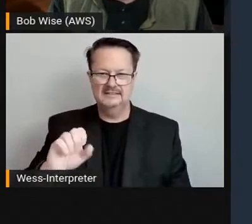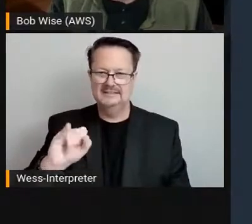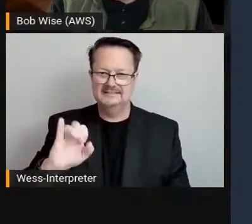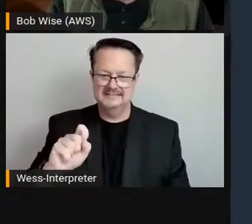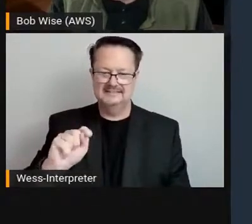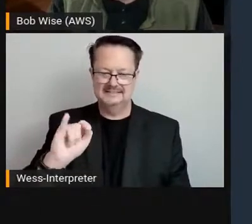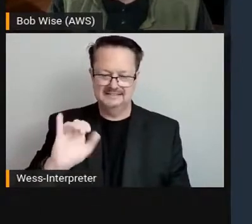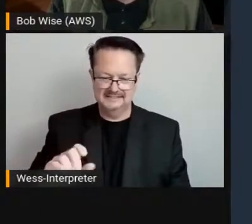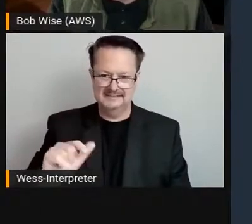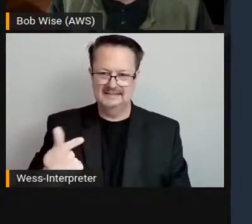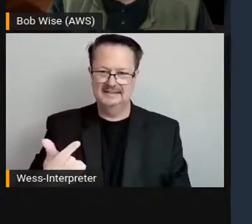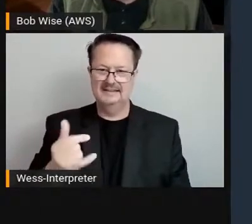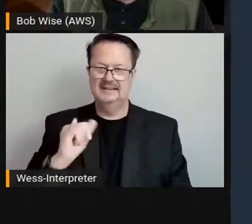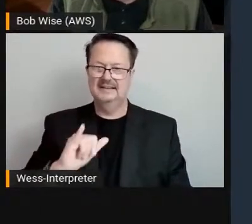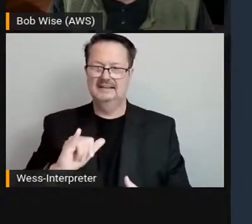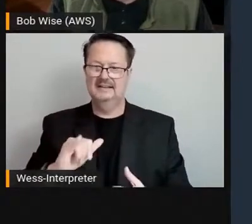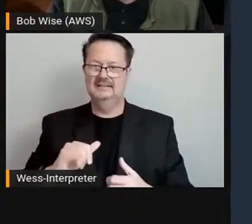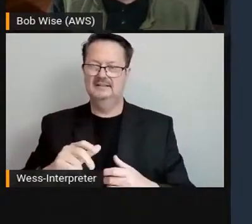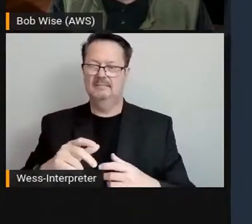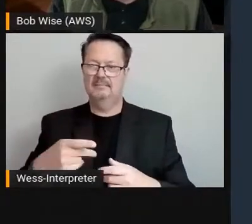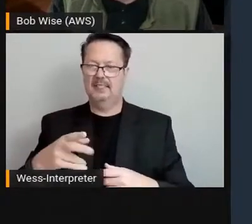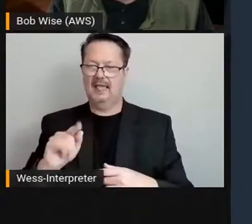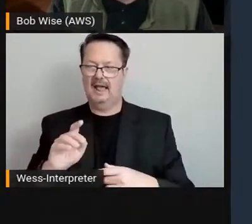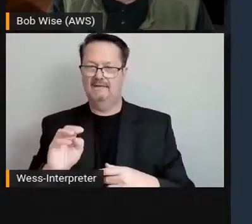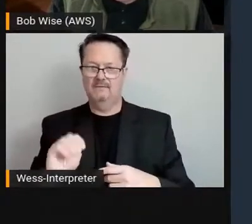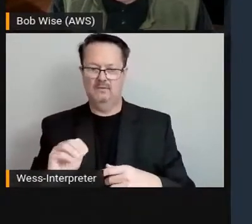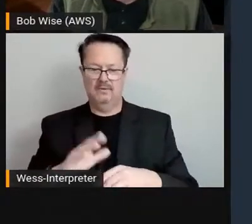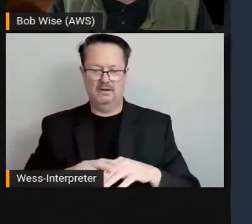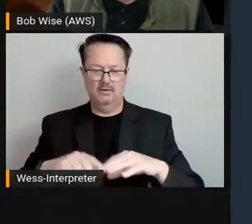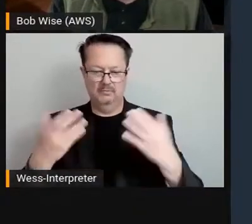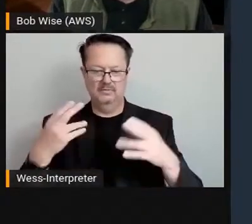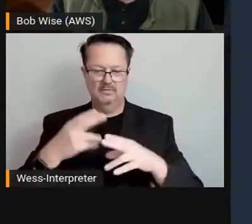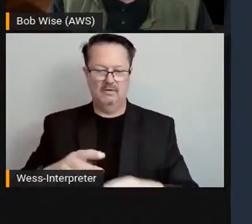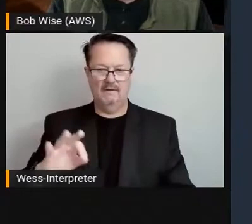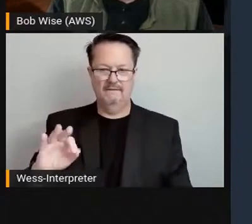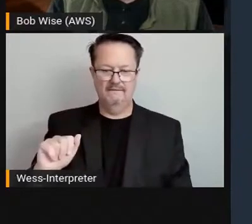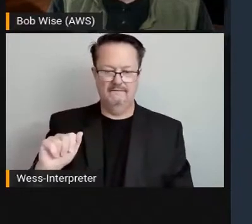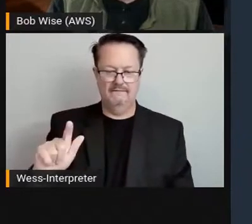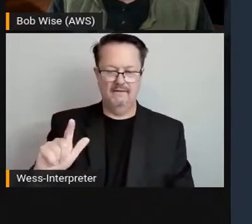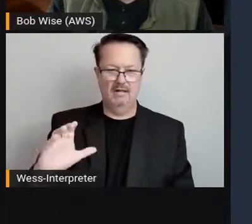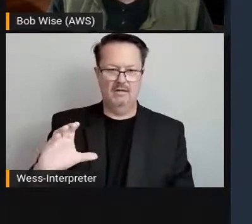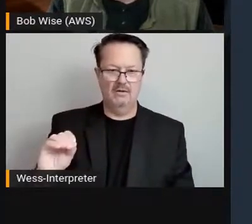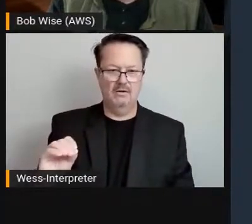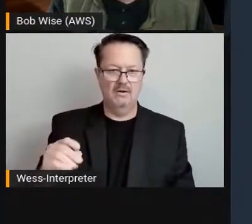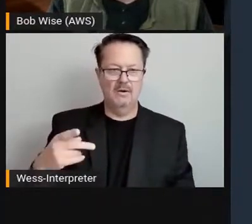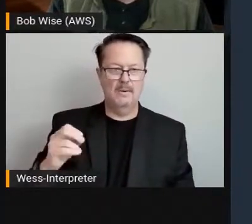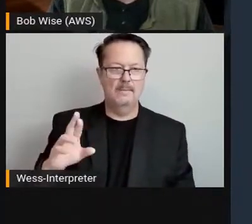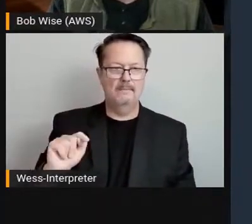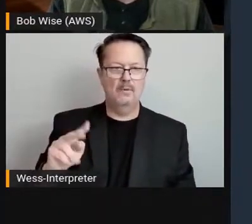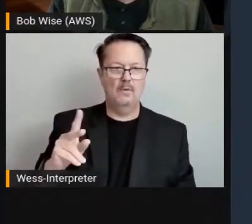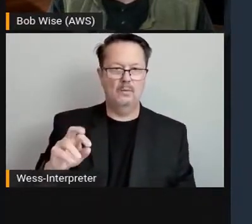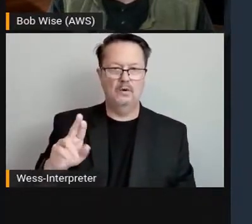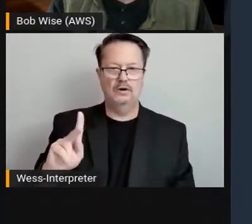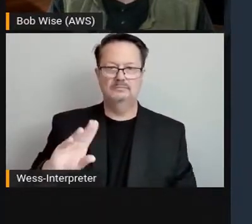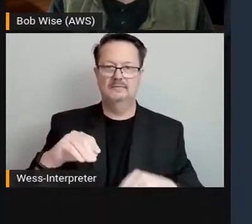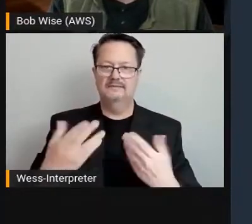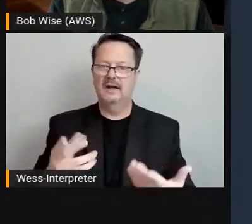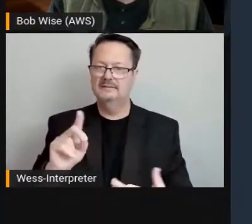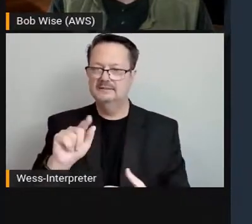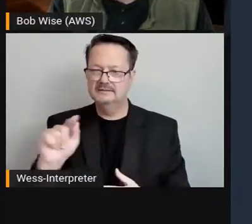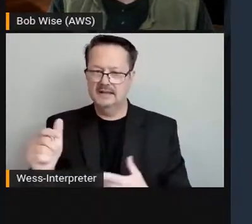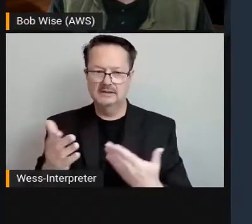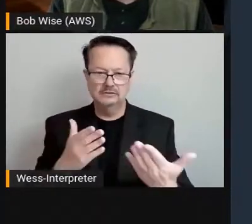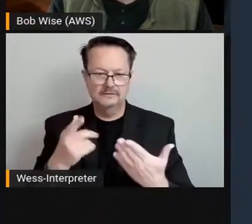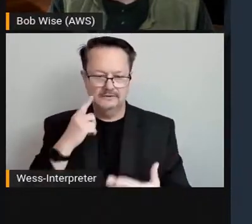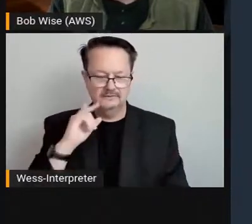SaaS platform built on an open source project called Falco. Portworx provides the data services that allow